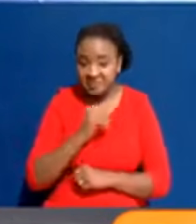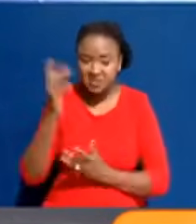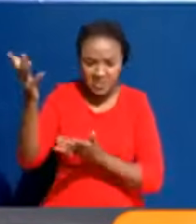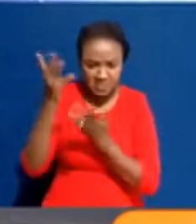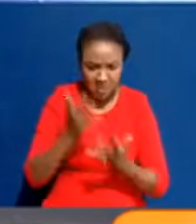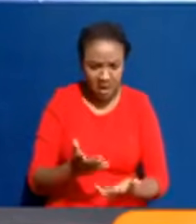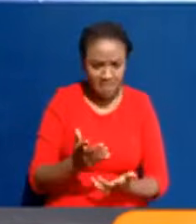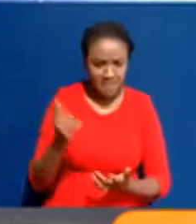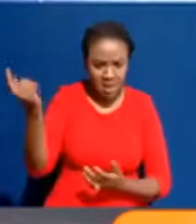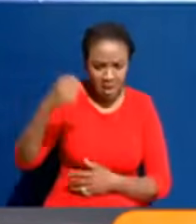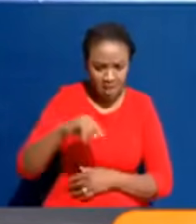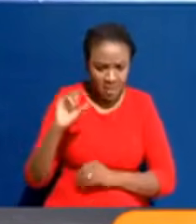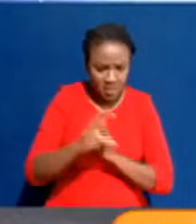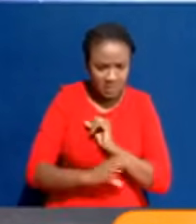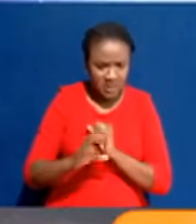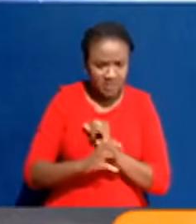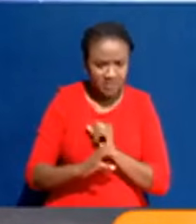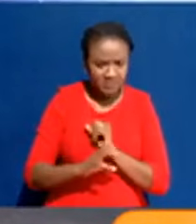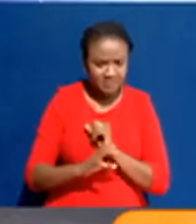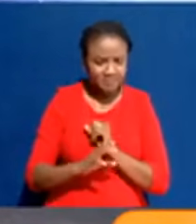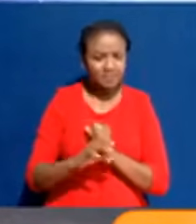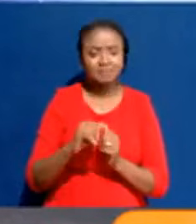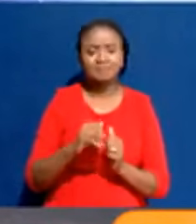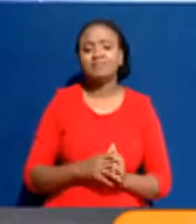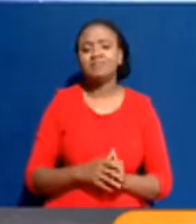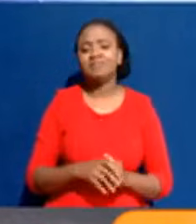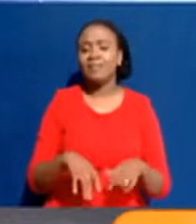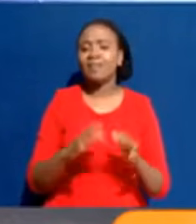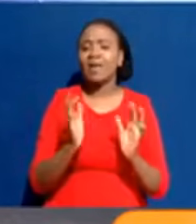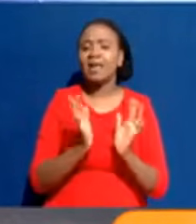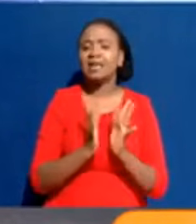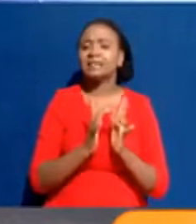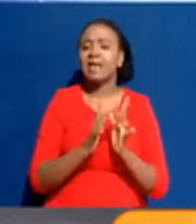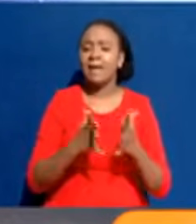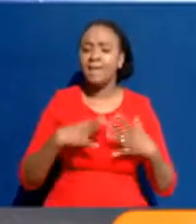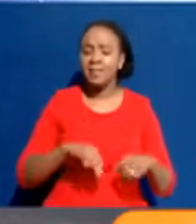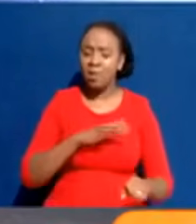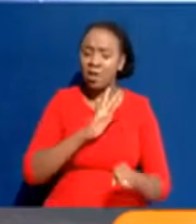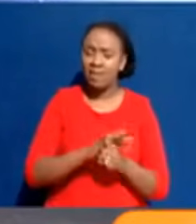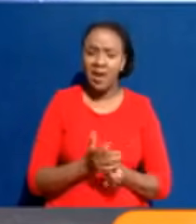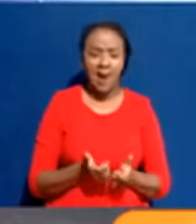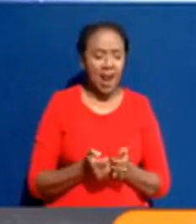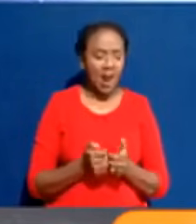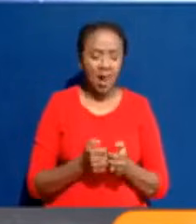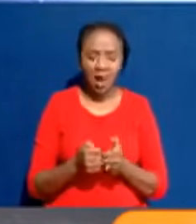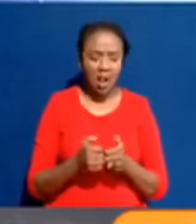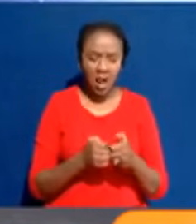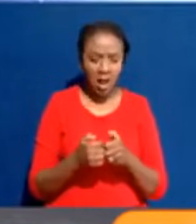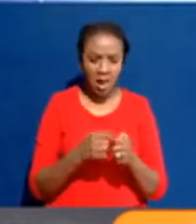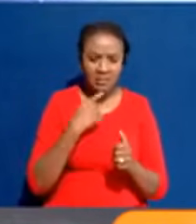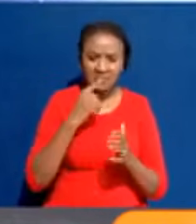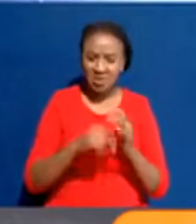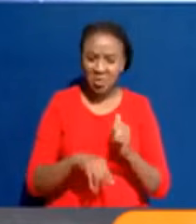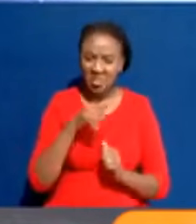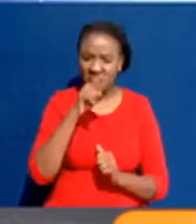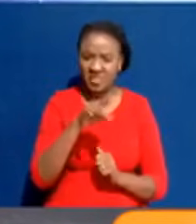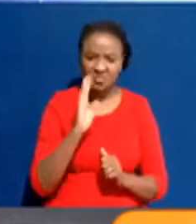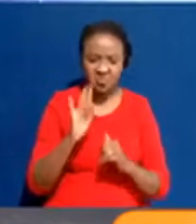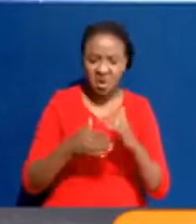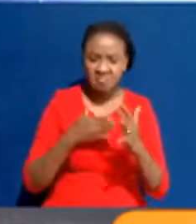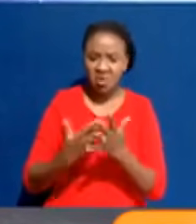committee, alarmed by complaints lodged on social media over alleged harassment of tourists by KRA officials